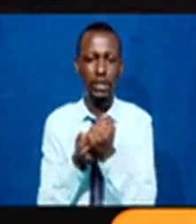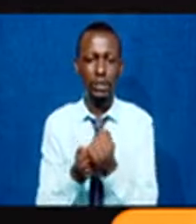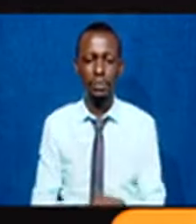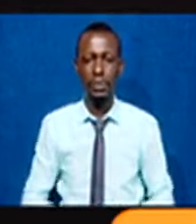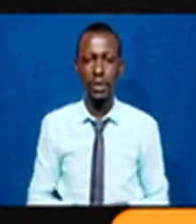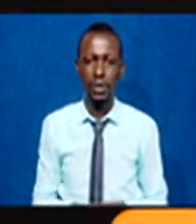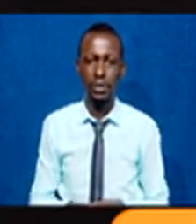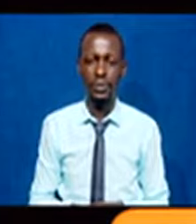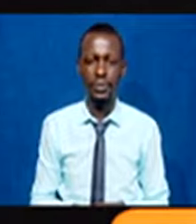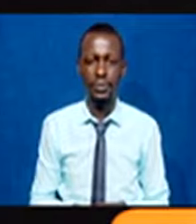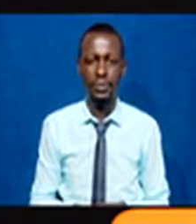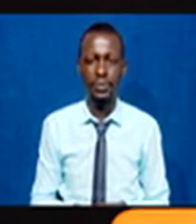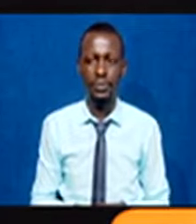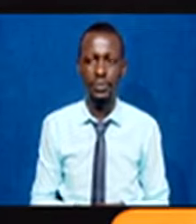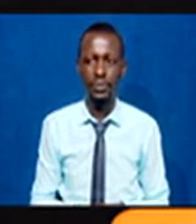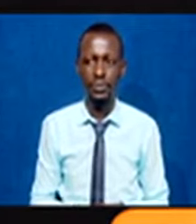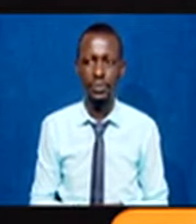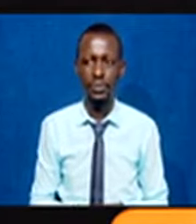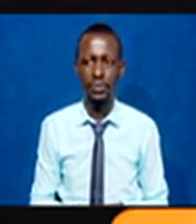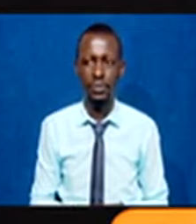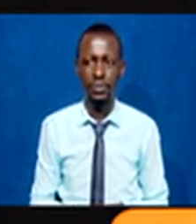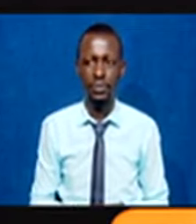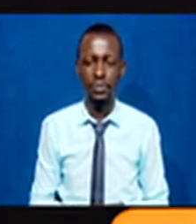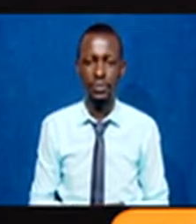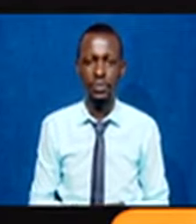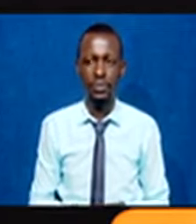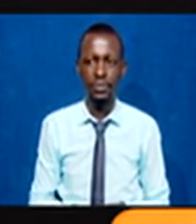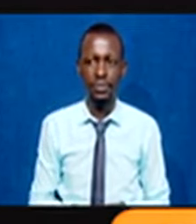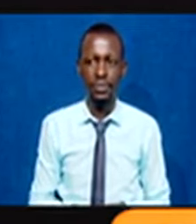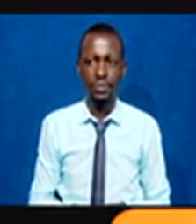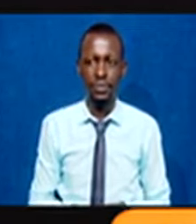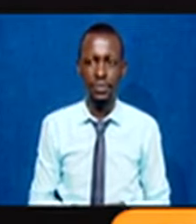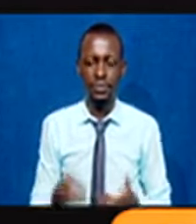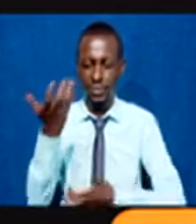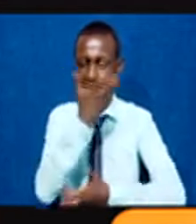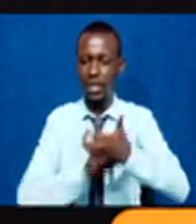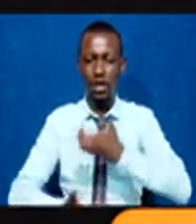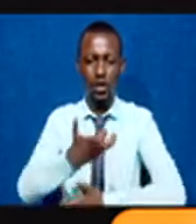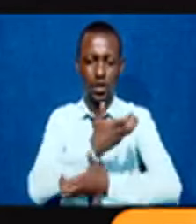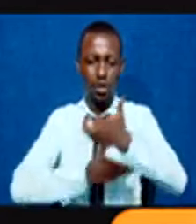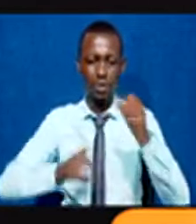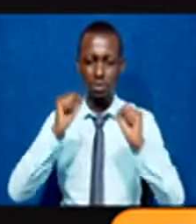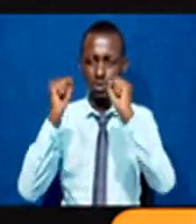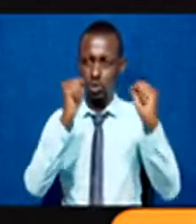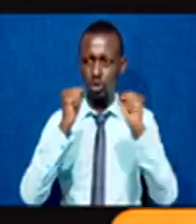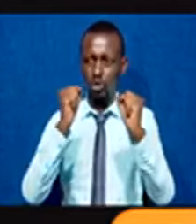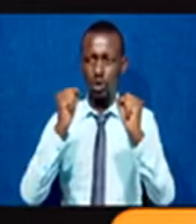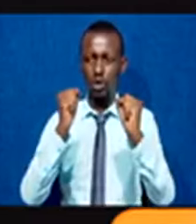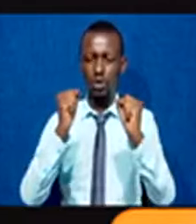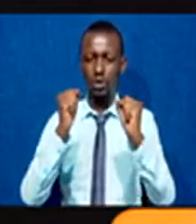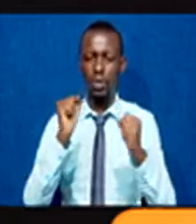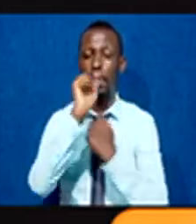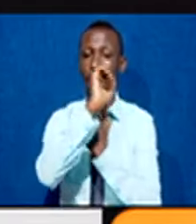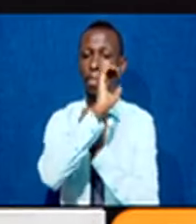fiscal stance of this economy has been extremely strong. The country has